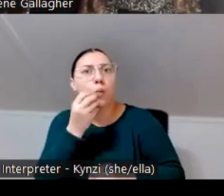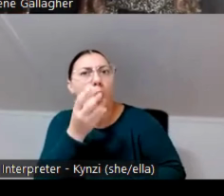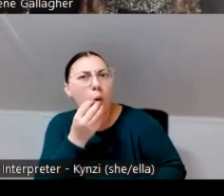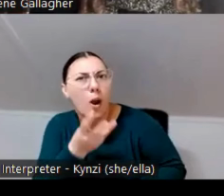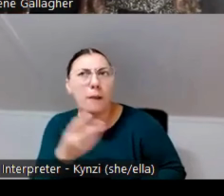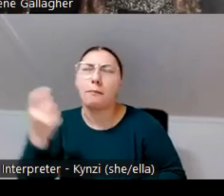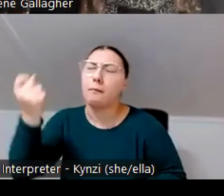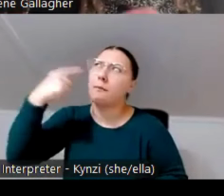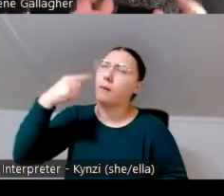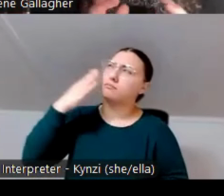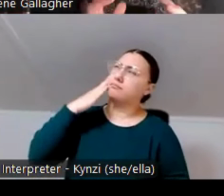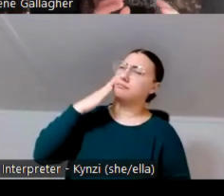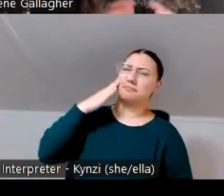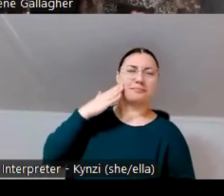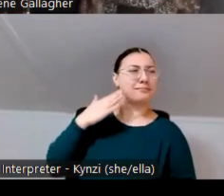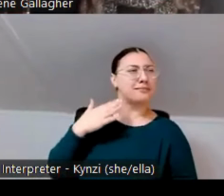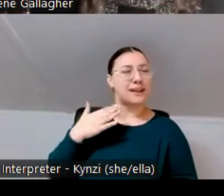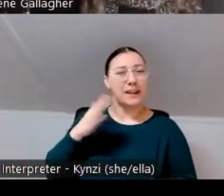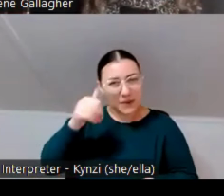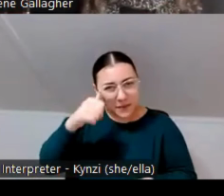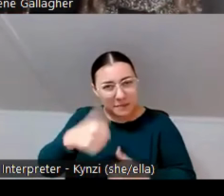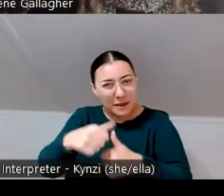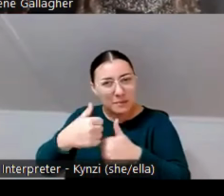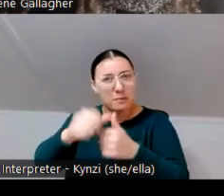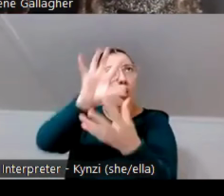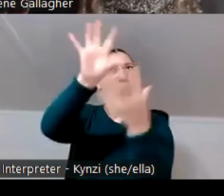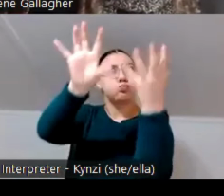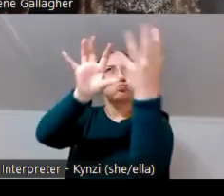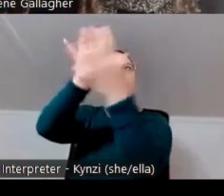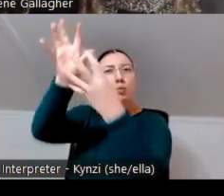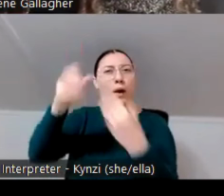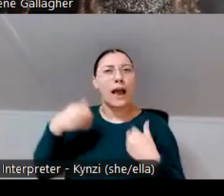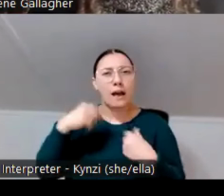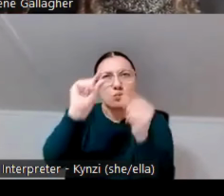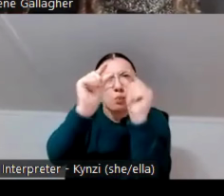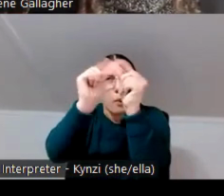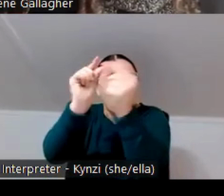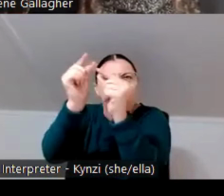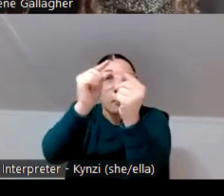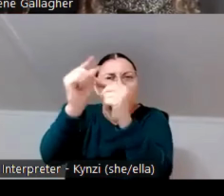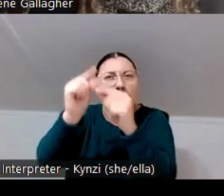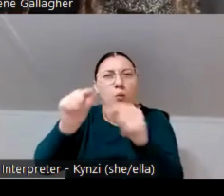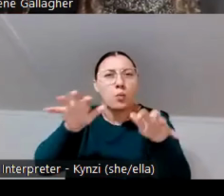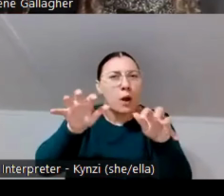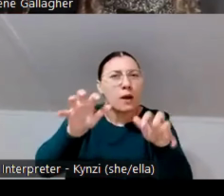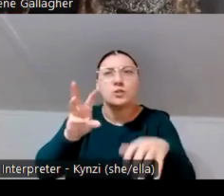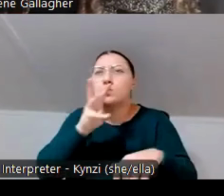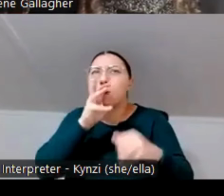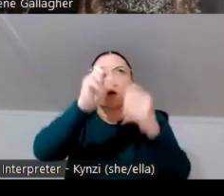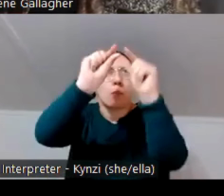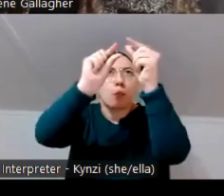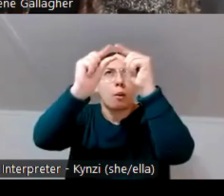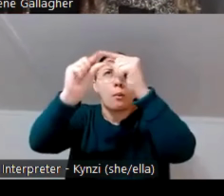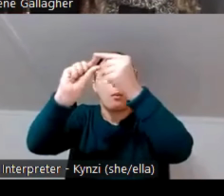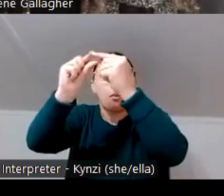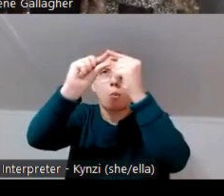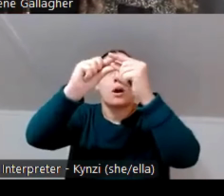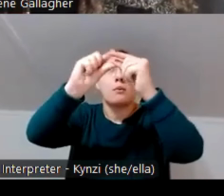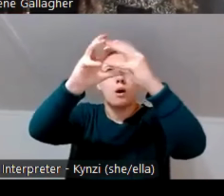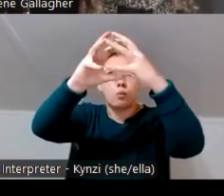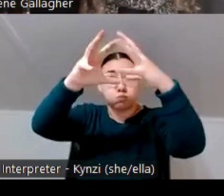the drops of water all together in the air. Well, when those tiny drops of water get big enough to fall